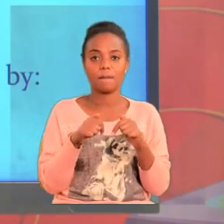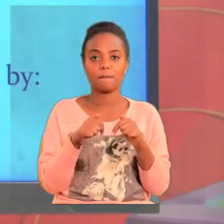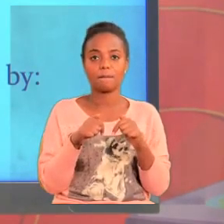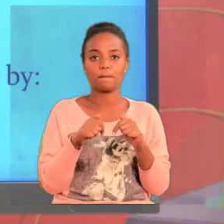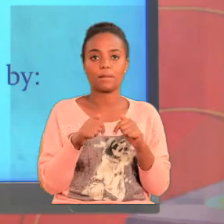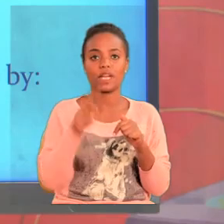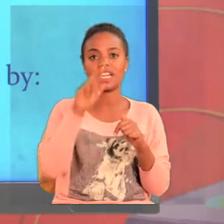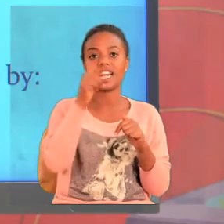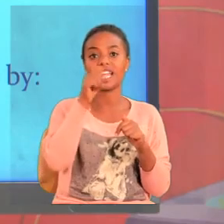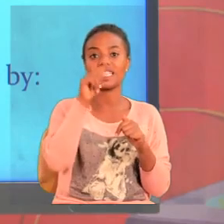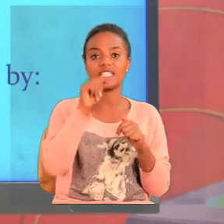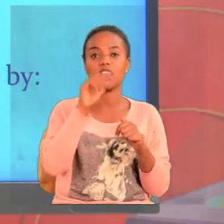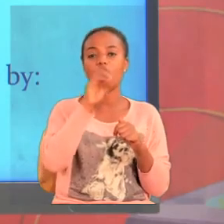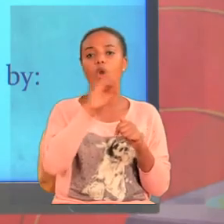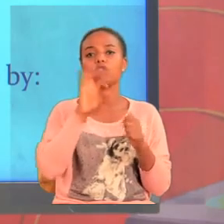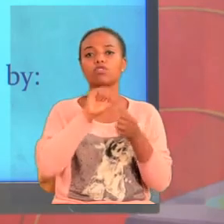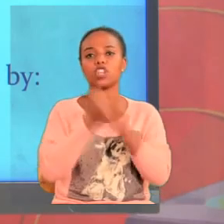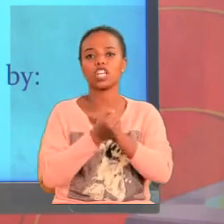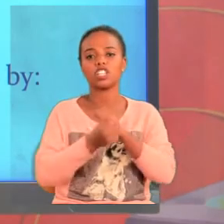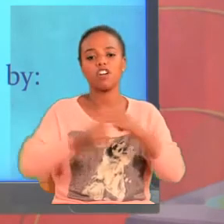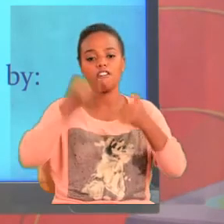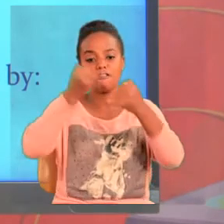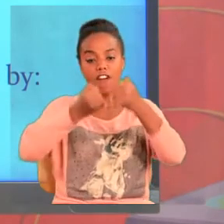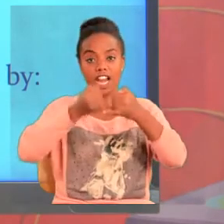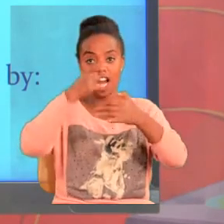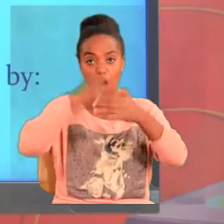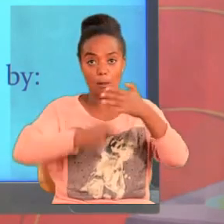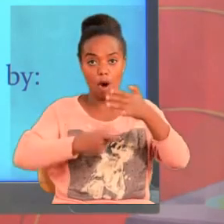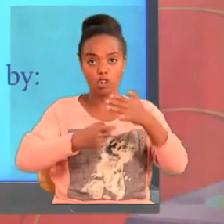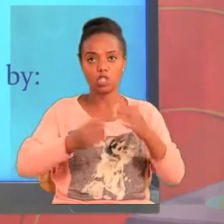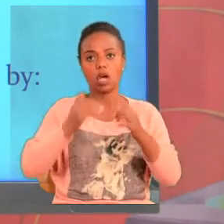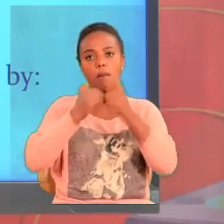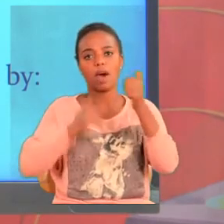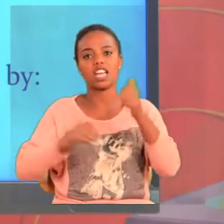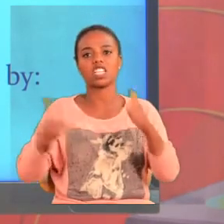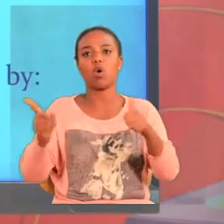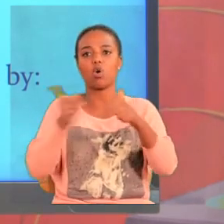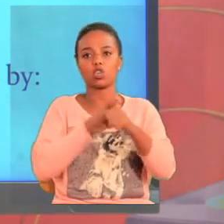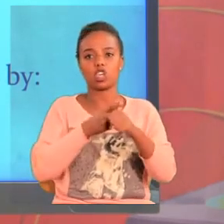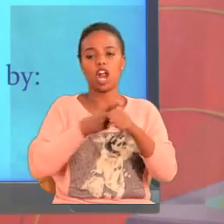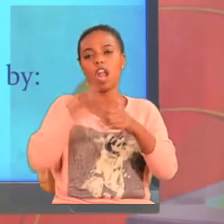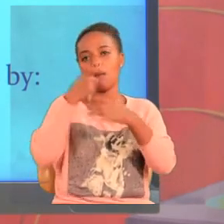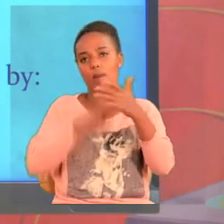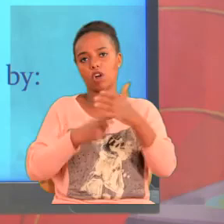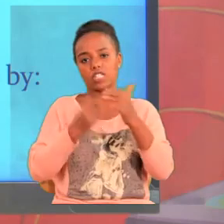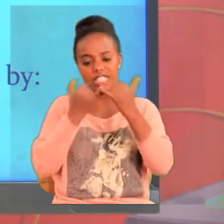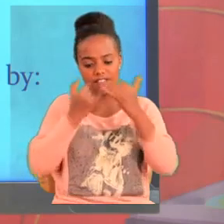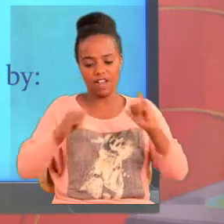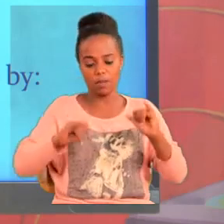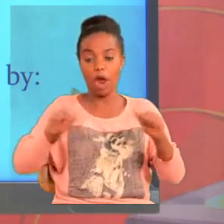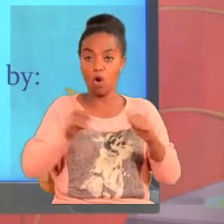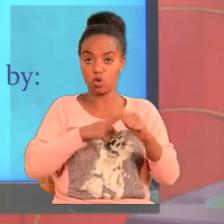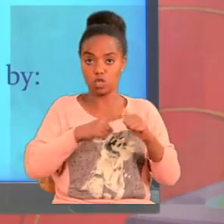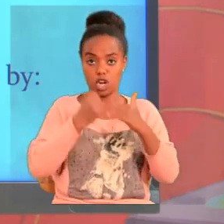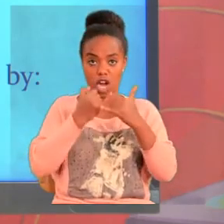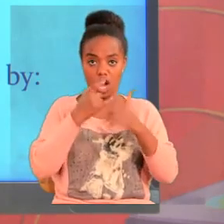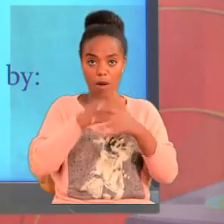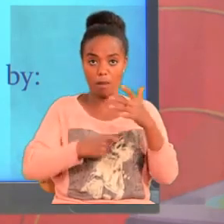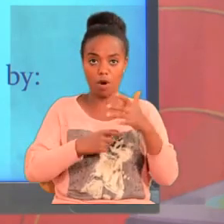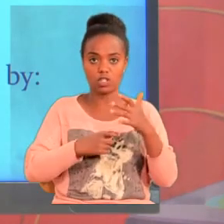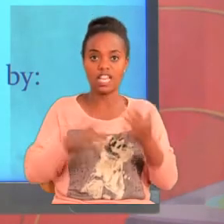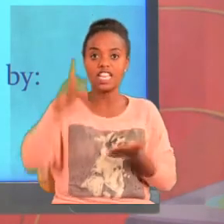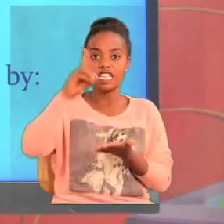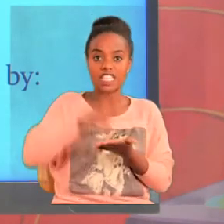of change means it is final amount minus original amount divided by original amount, and discount is given